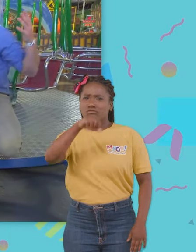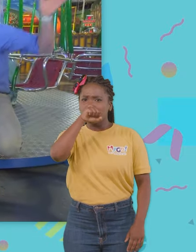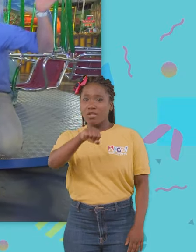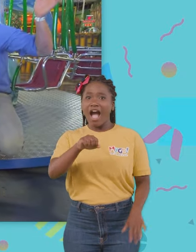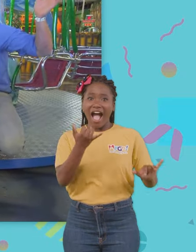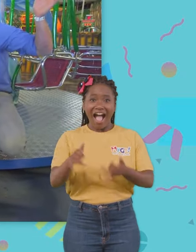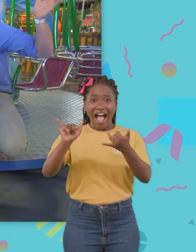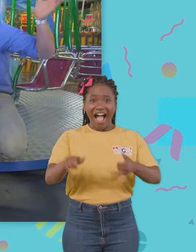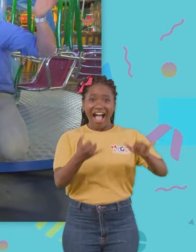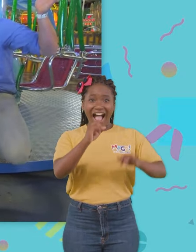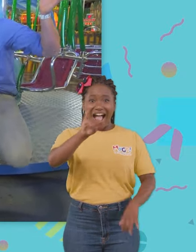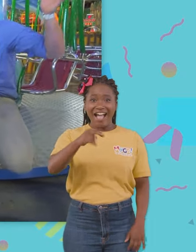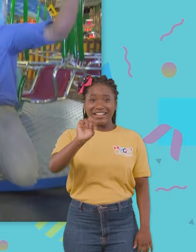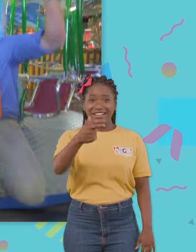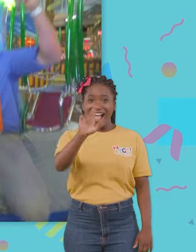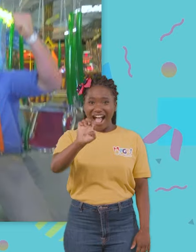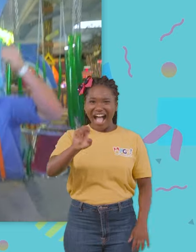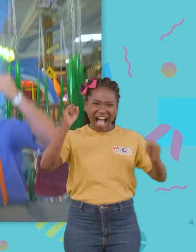We love Party Jungle!